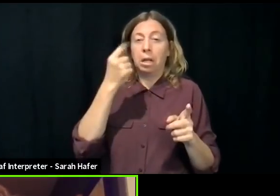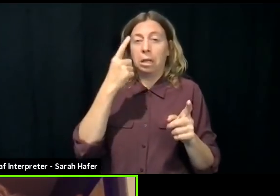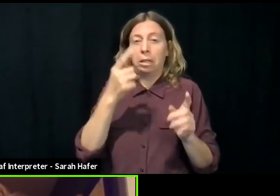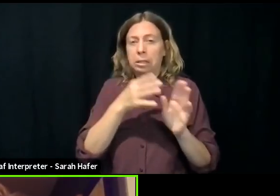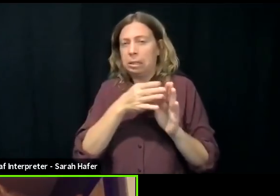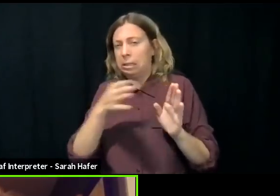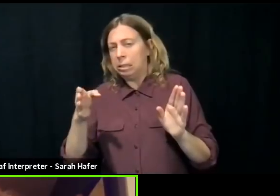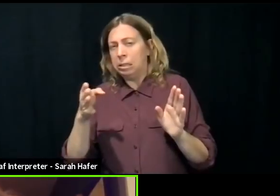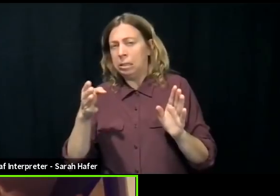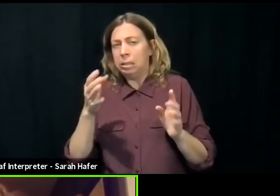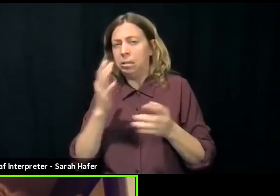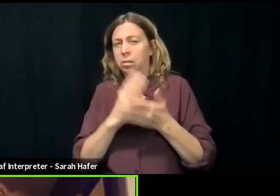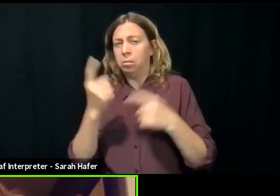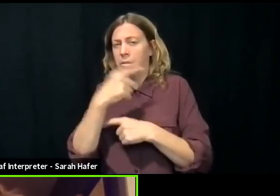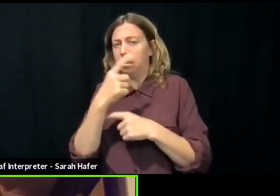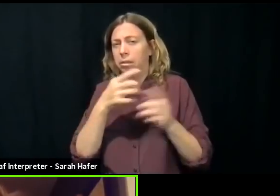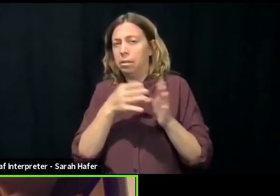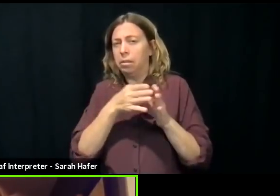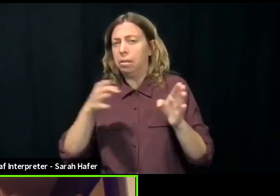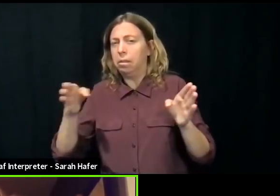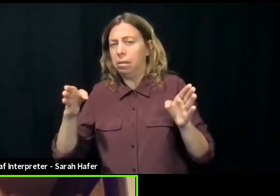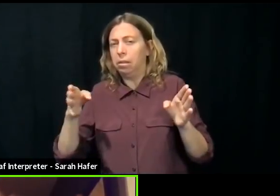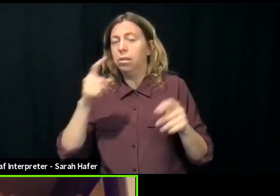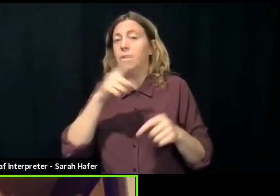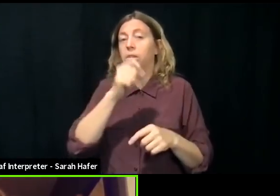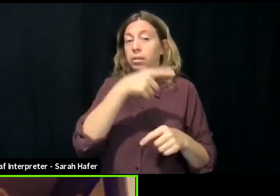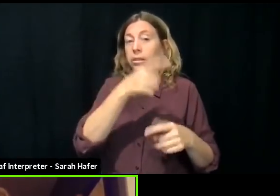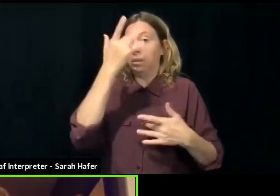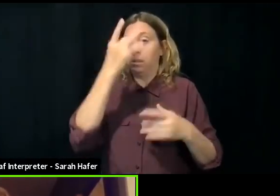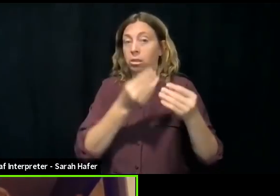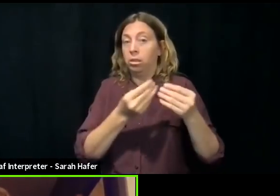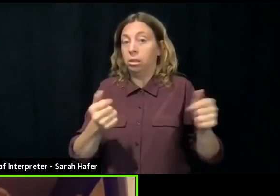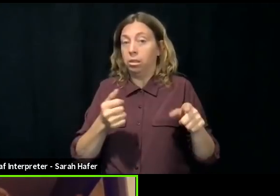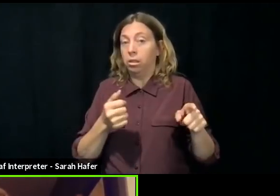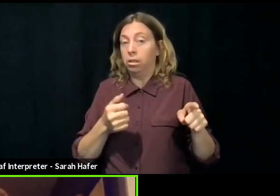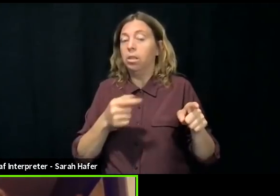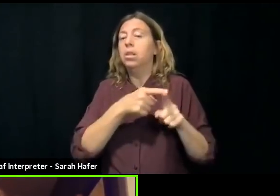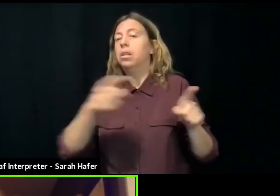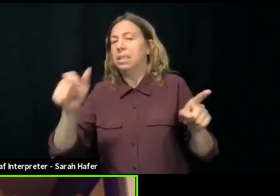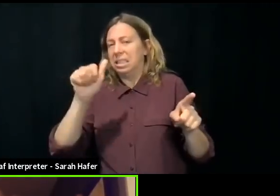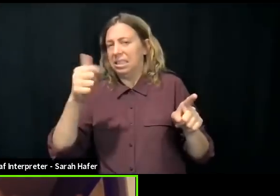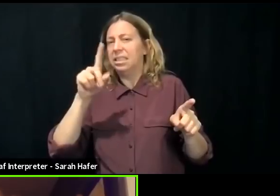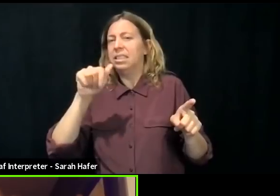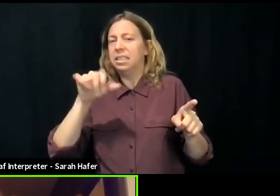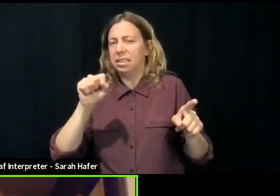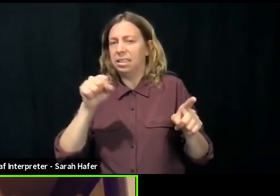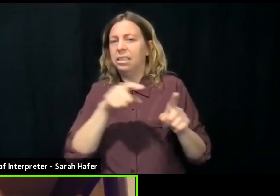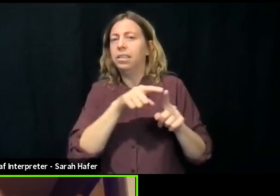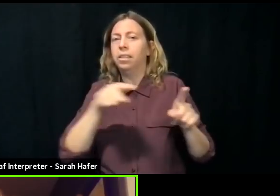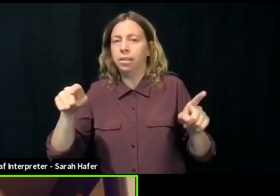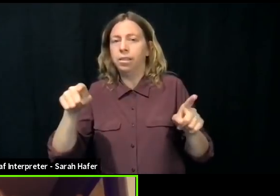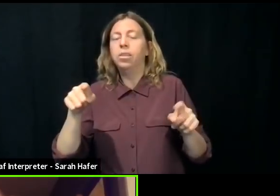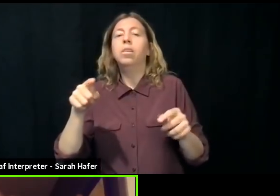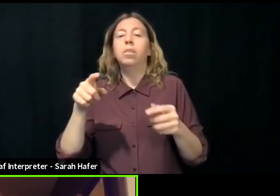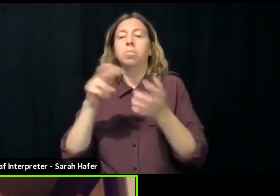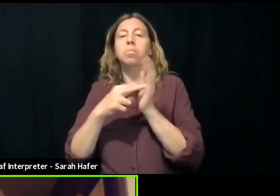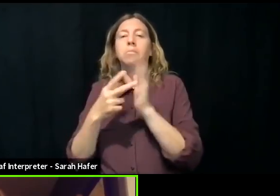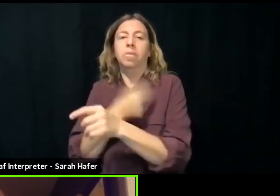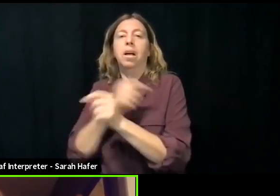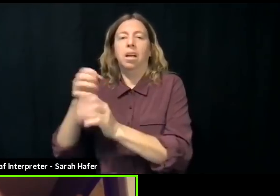correct. Once your symptoms have resolved and you've been at least 10 days, you can safely get the COVID-19 vaccine and have